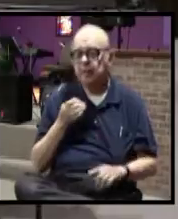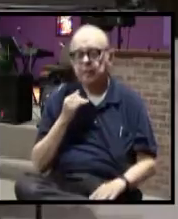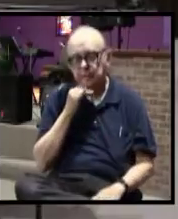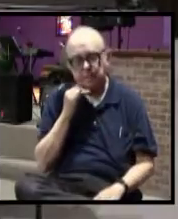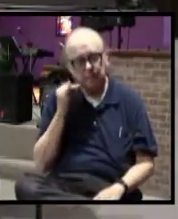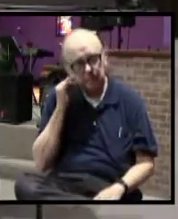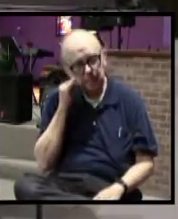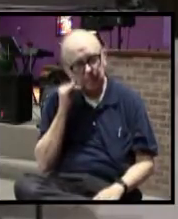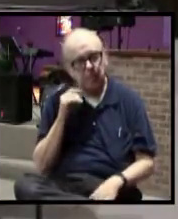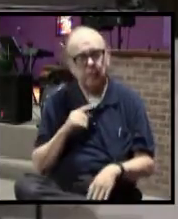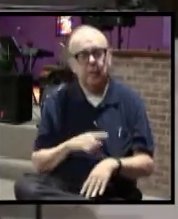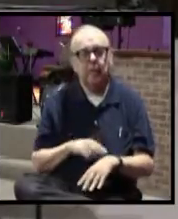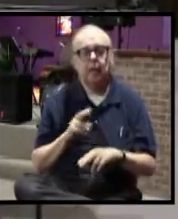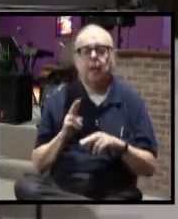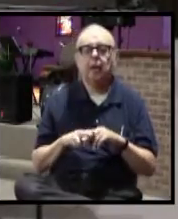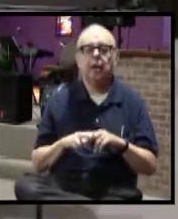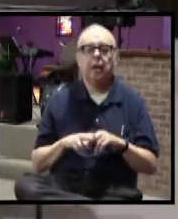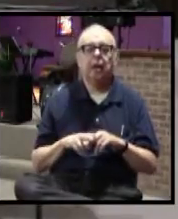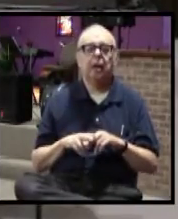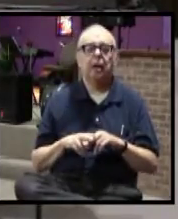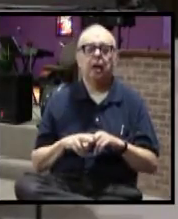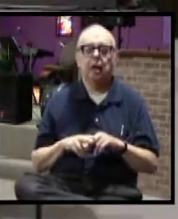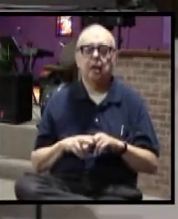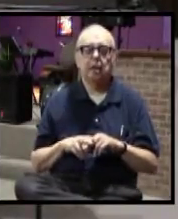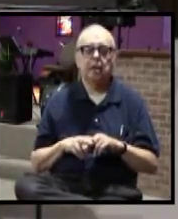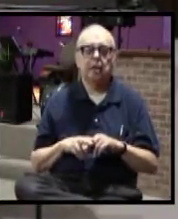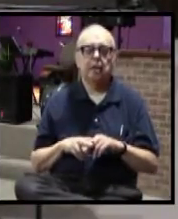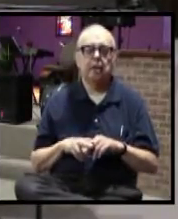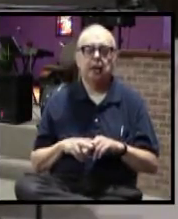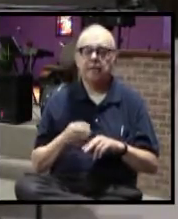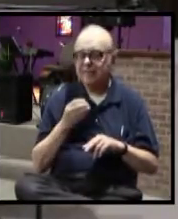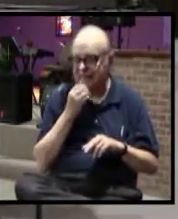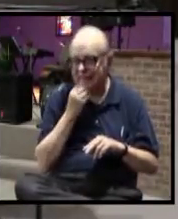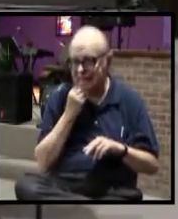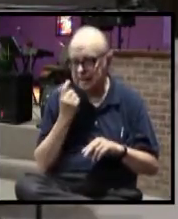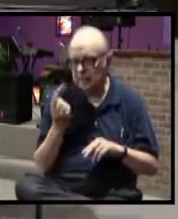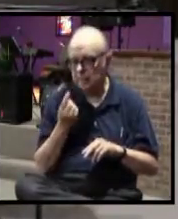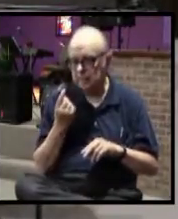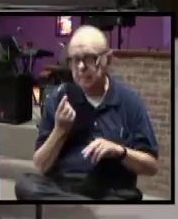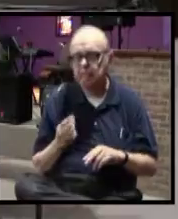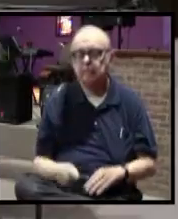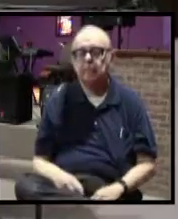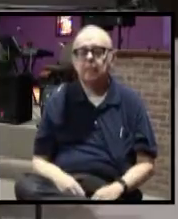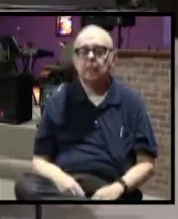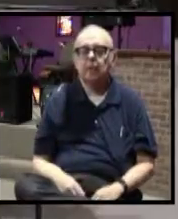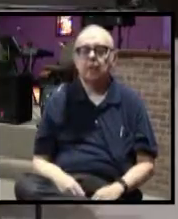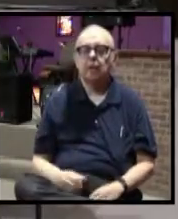That's why I thank you for yesterday. Your time of sitting there and not just eating and leaving.